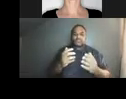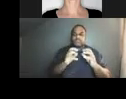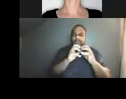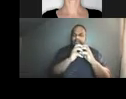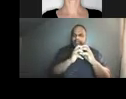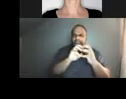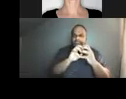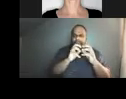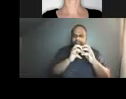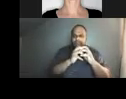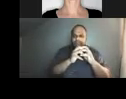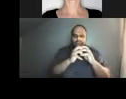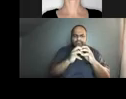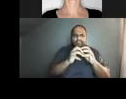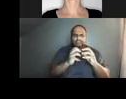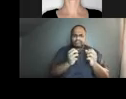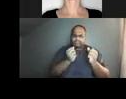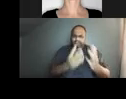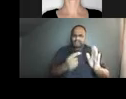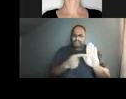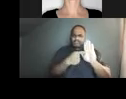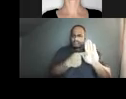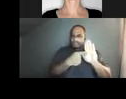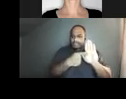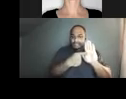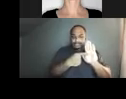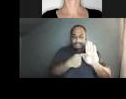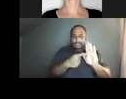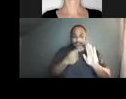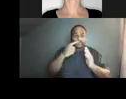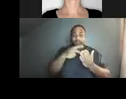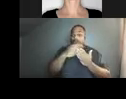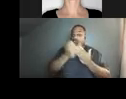intersectionality. There are several examples of such